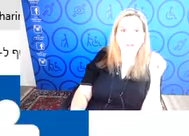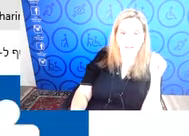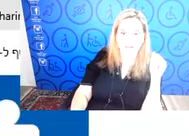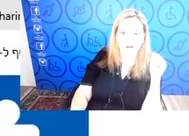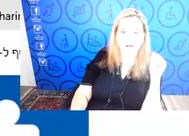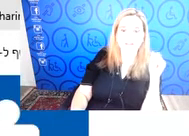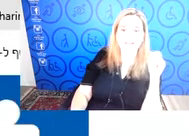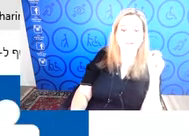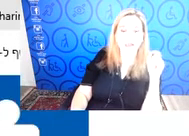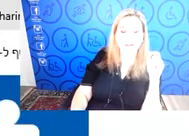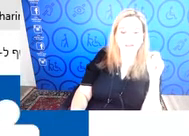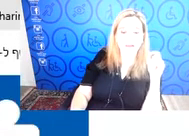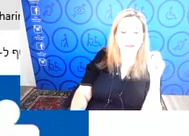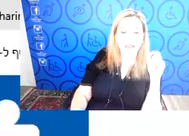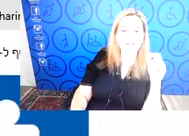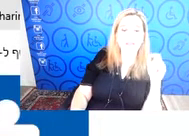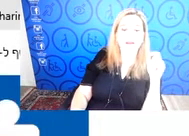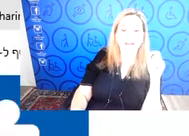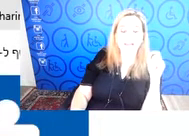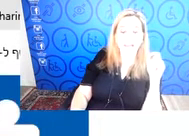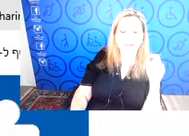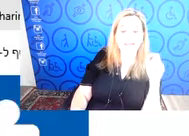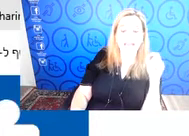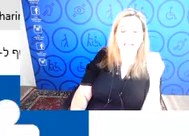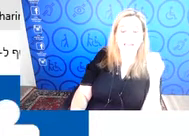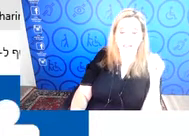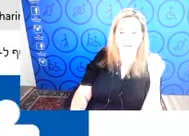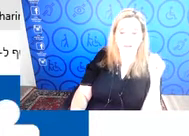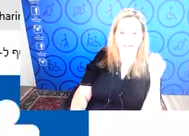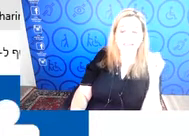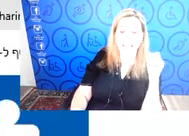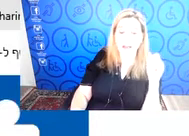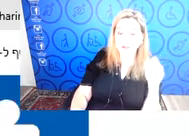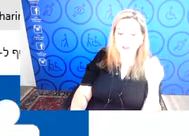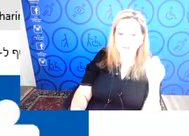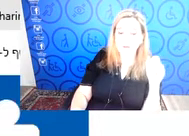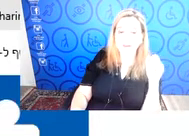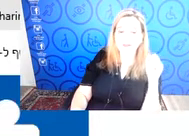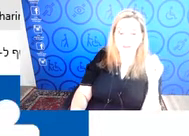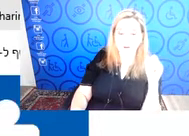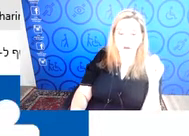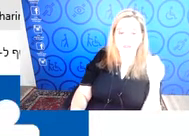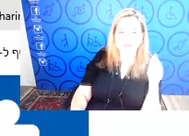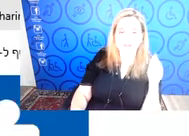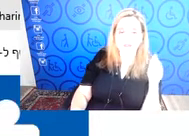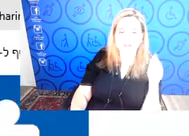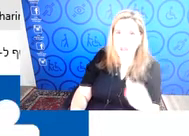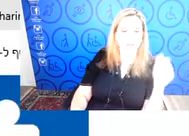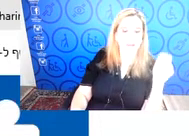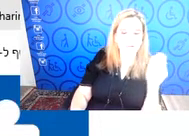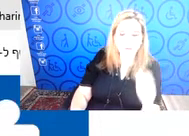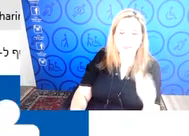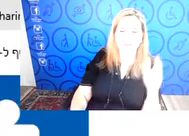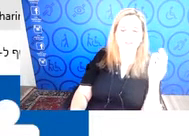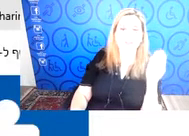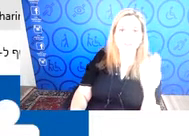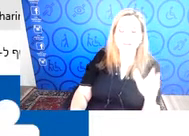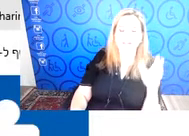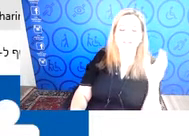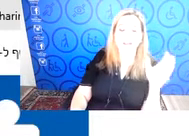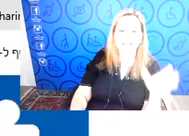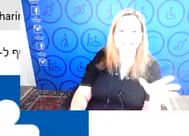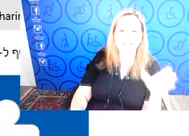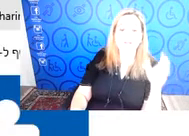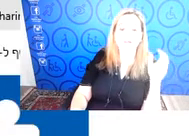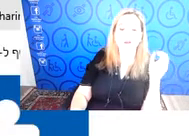their needs are still met and they are accepted as equals. It is our job to make sure that technology, information,